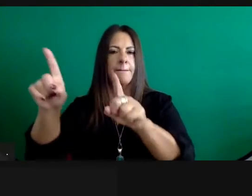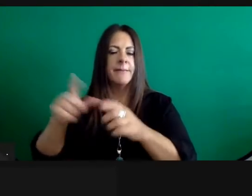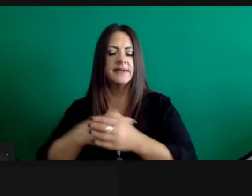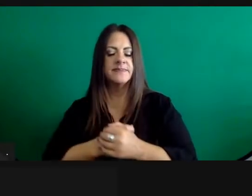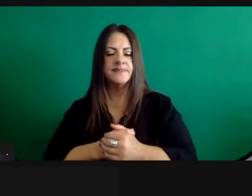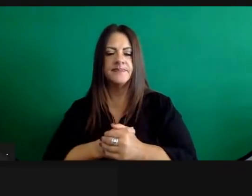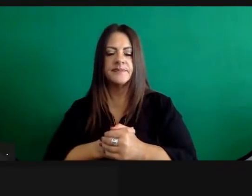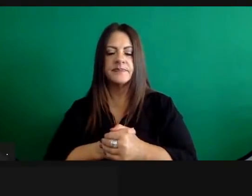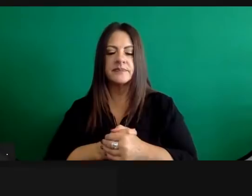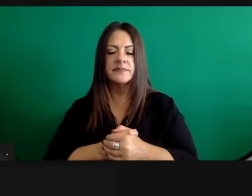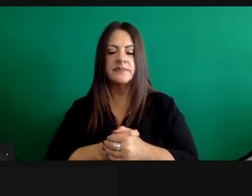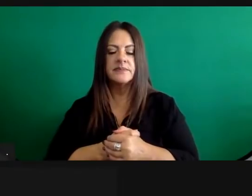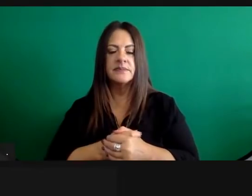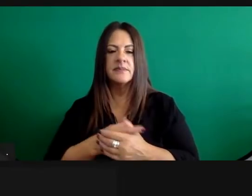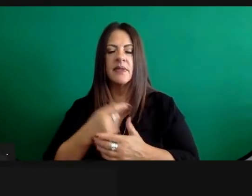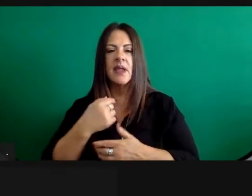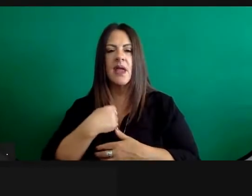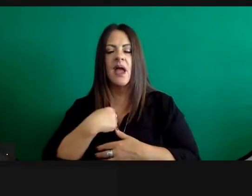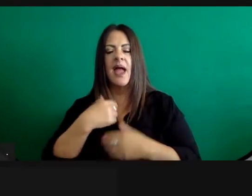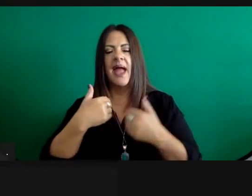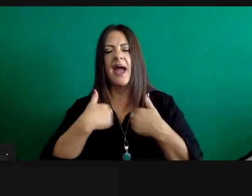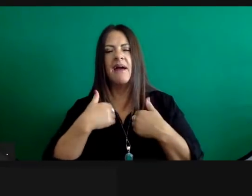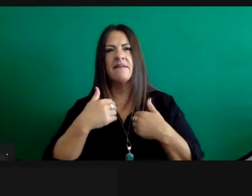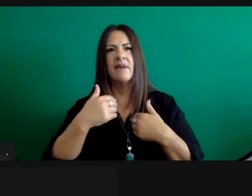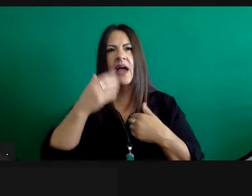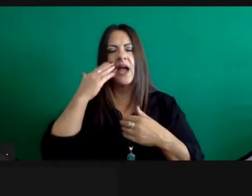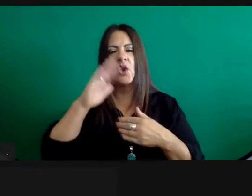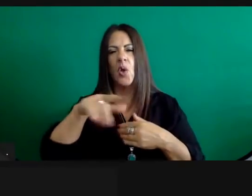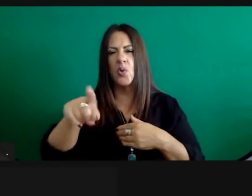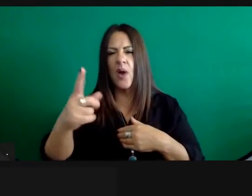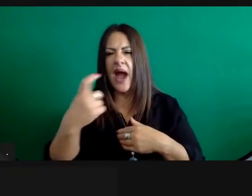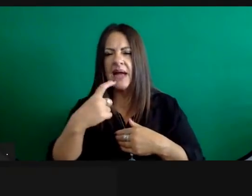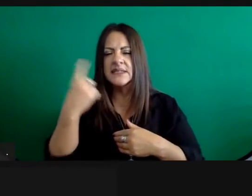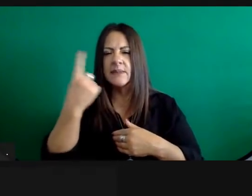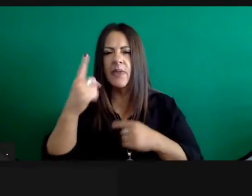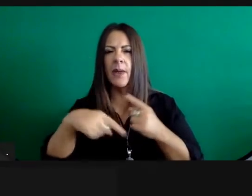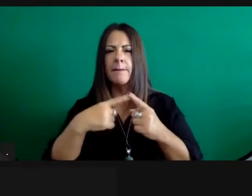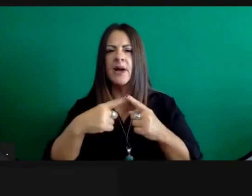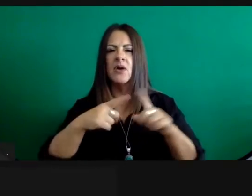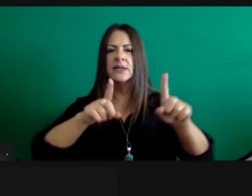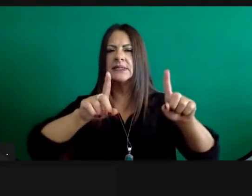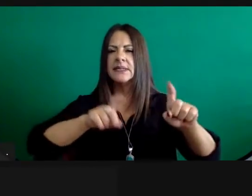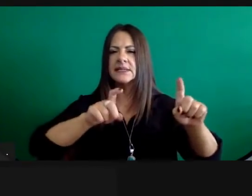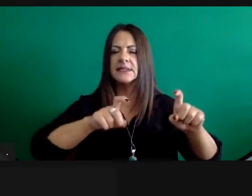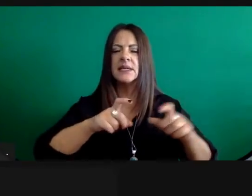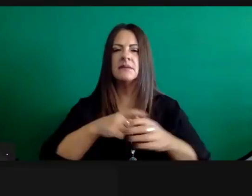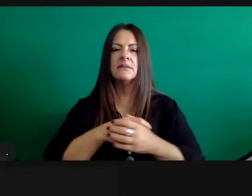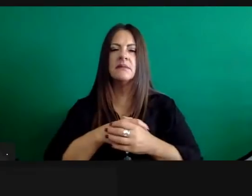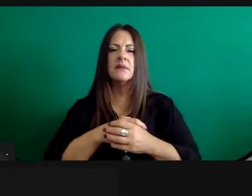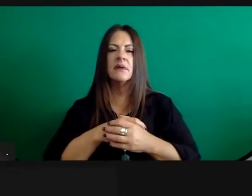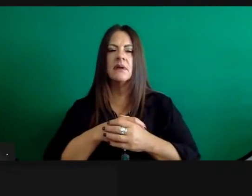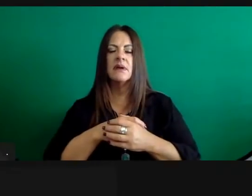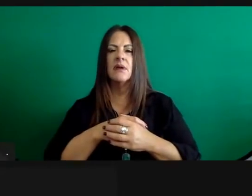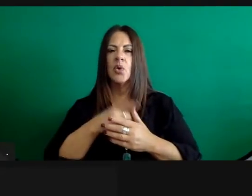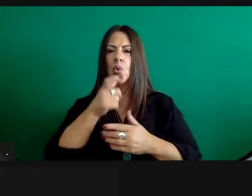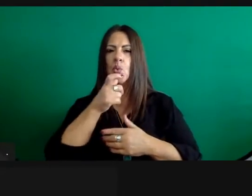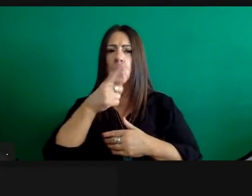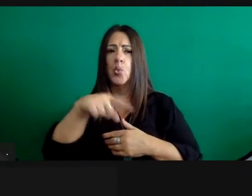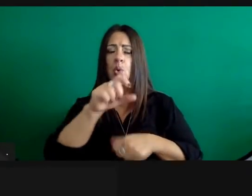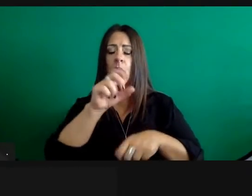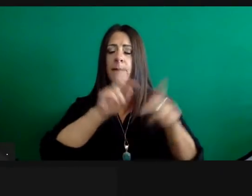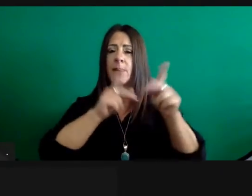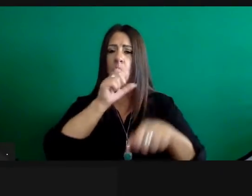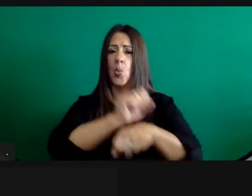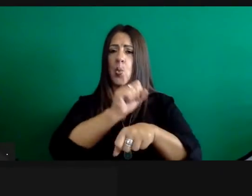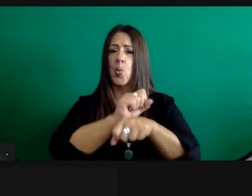I only answered 2 parts of it, but there was a question about testing our frontline health workers